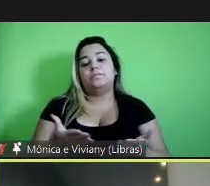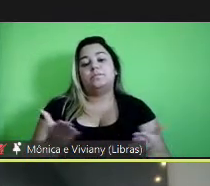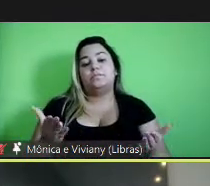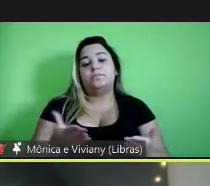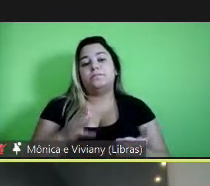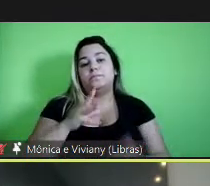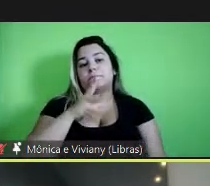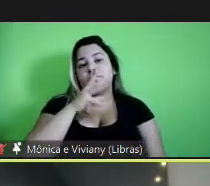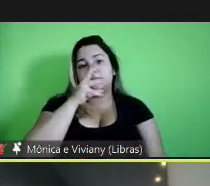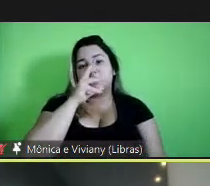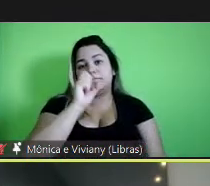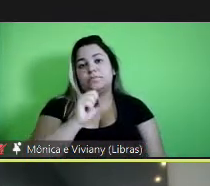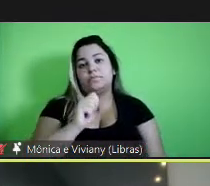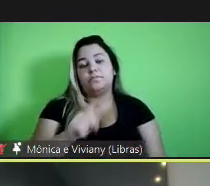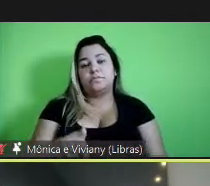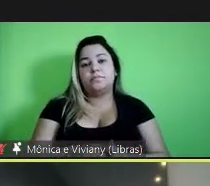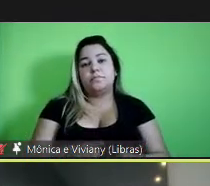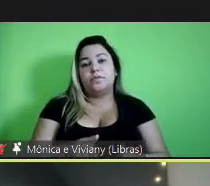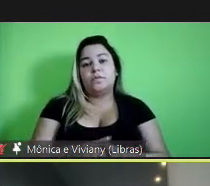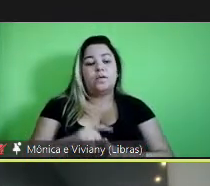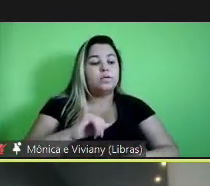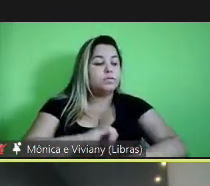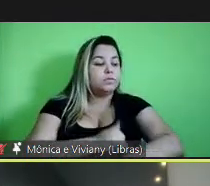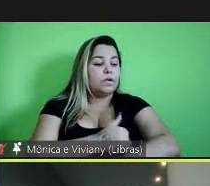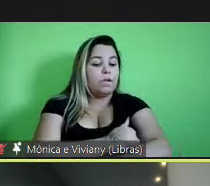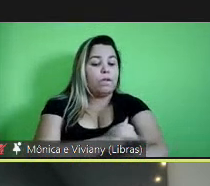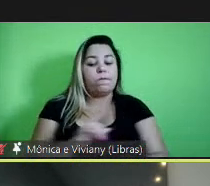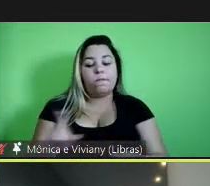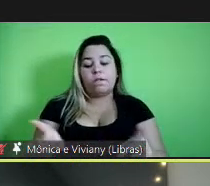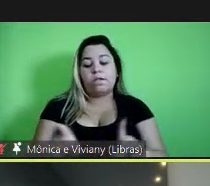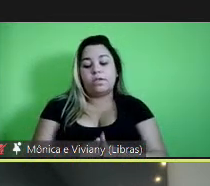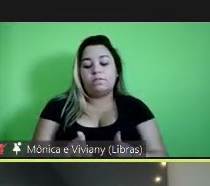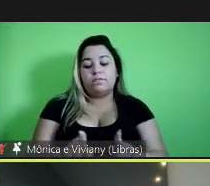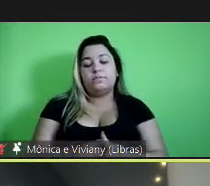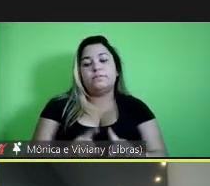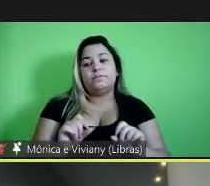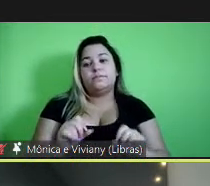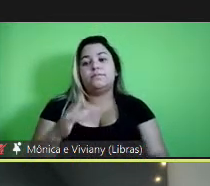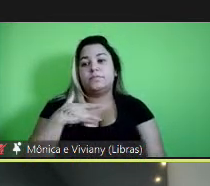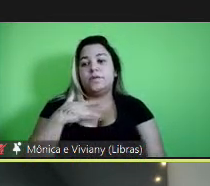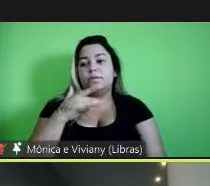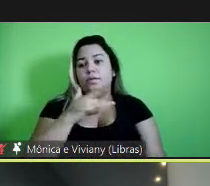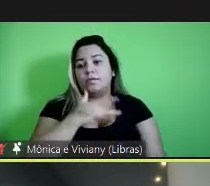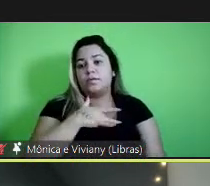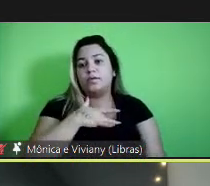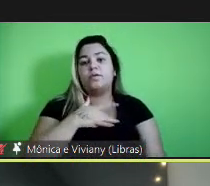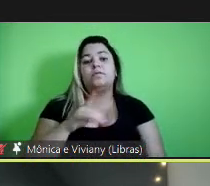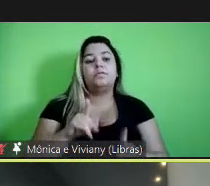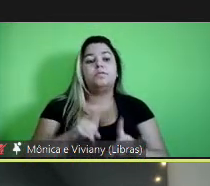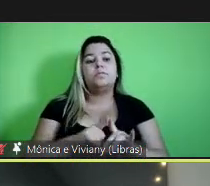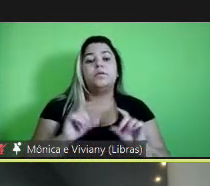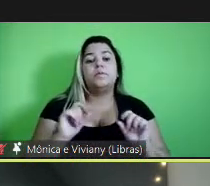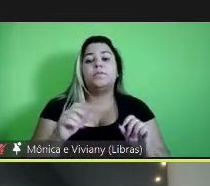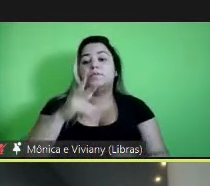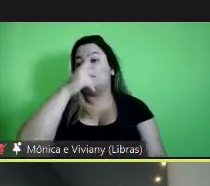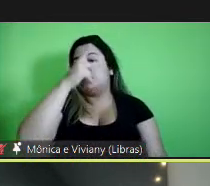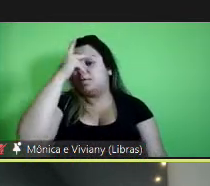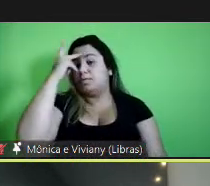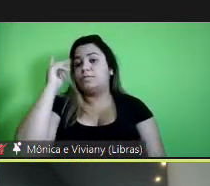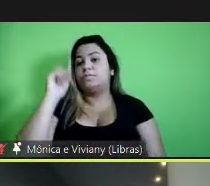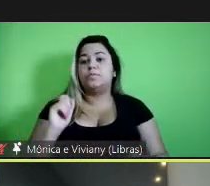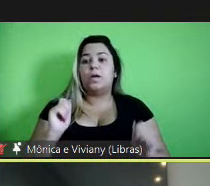professionals in this strategy. Besides the care and about obesity, the program in